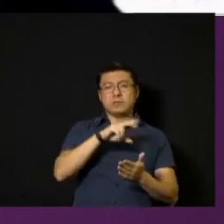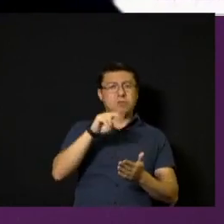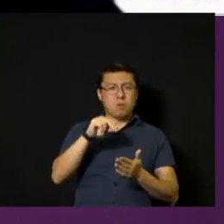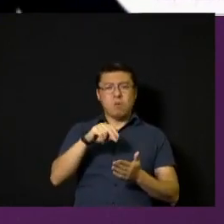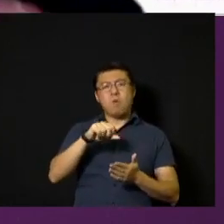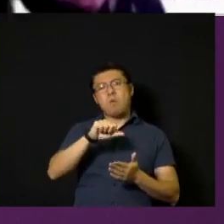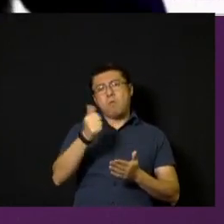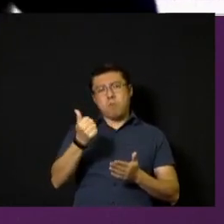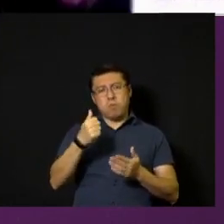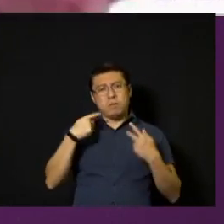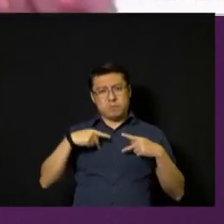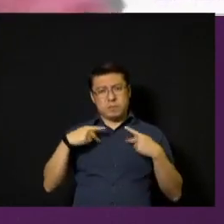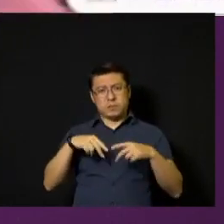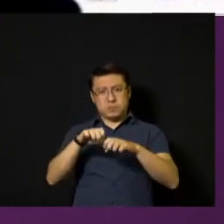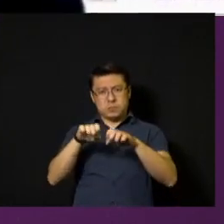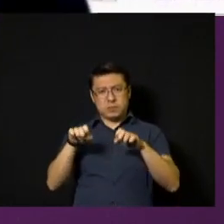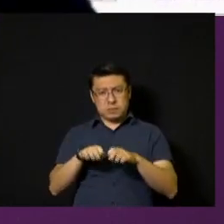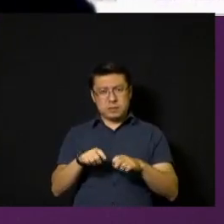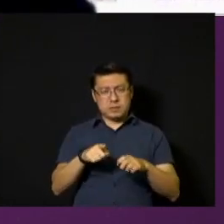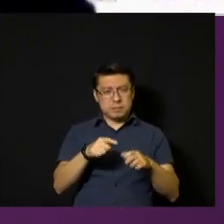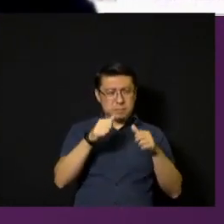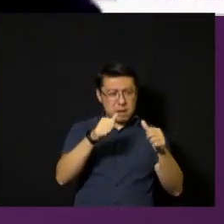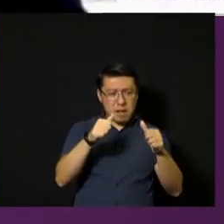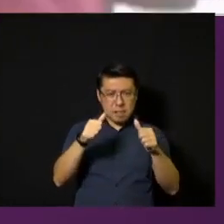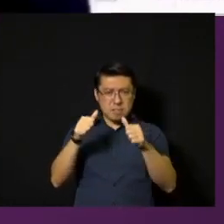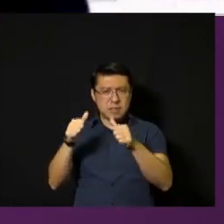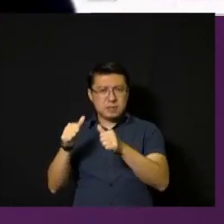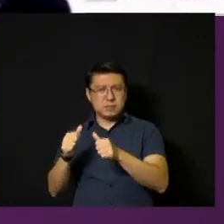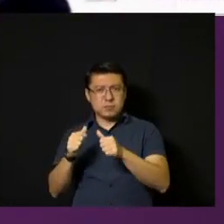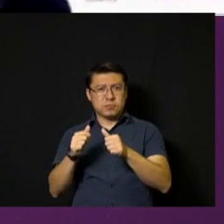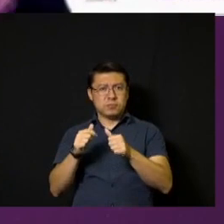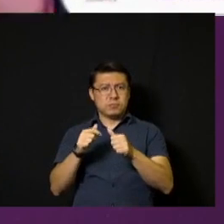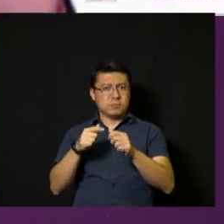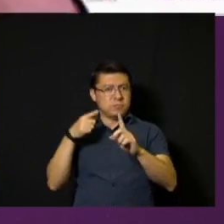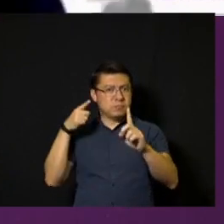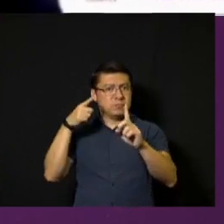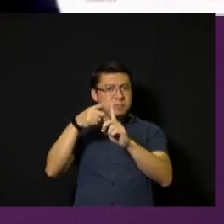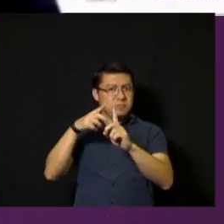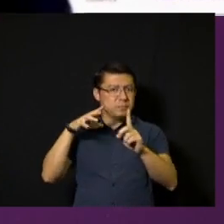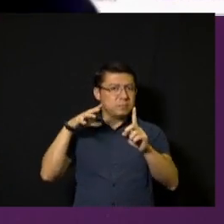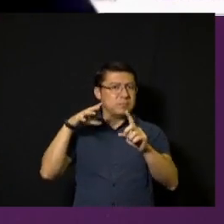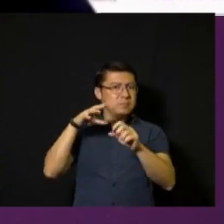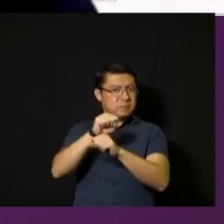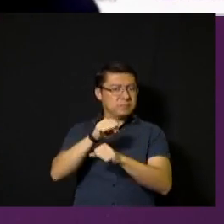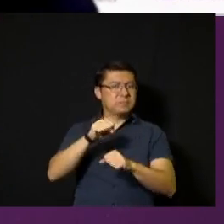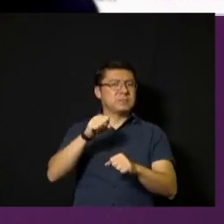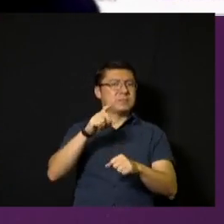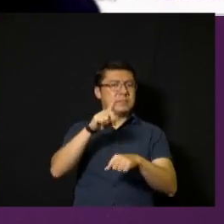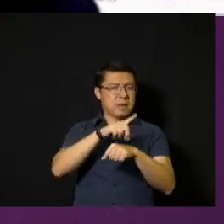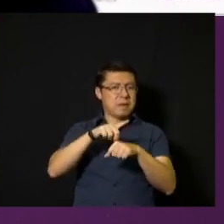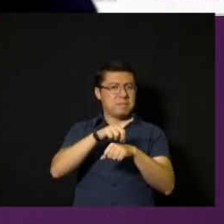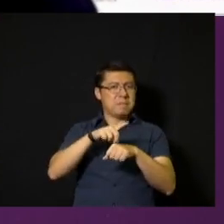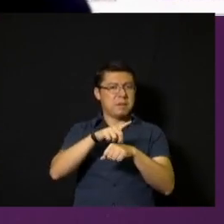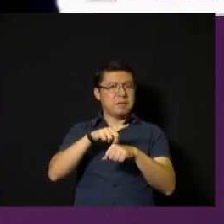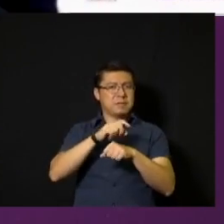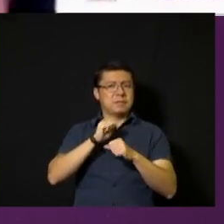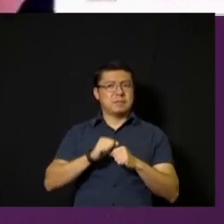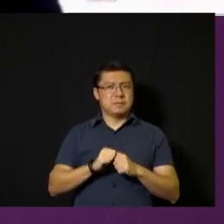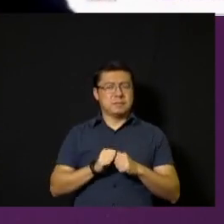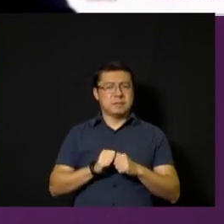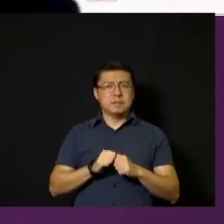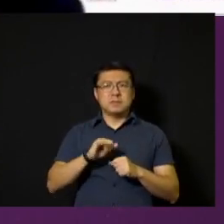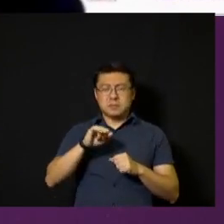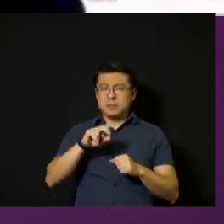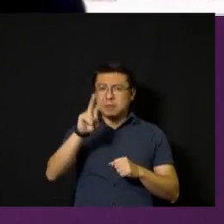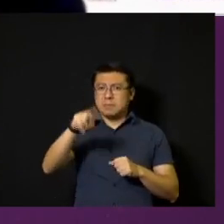and work with the others' ranks. I don't know. You may say, isn't that the same? I think my time and the others know something